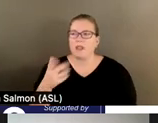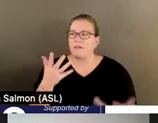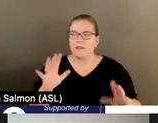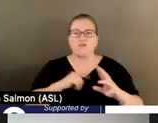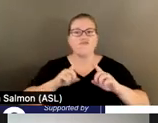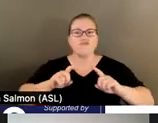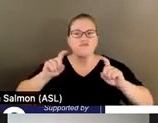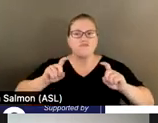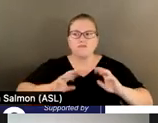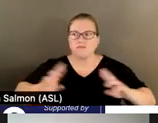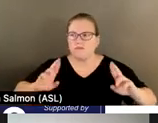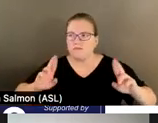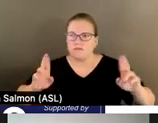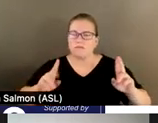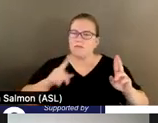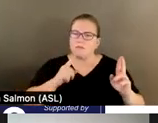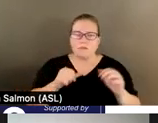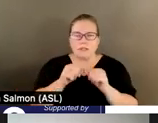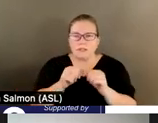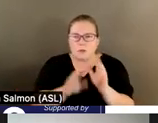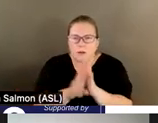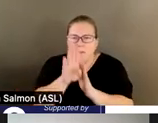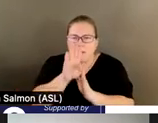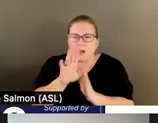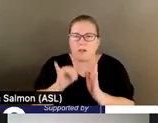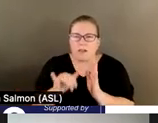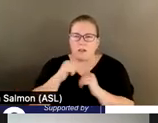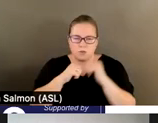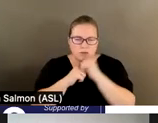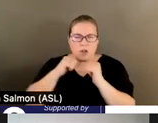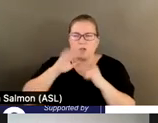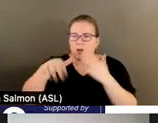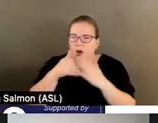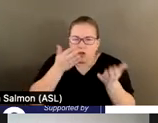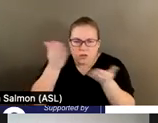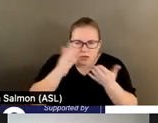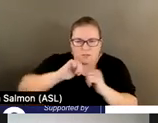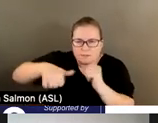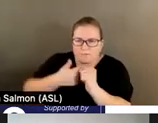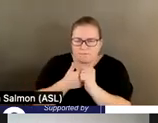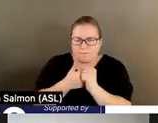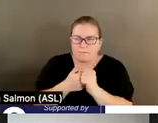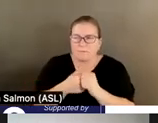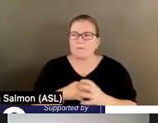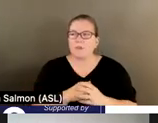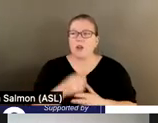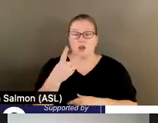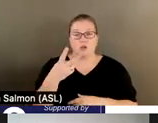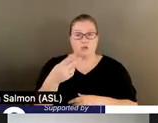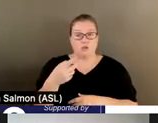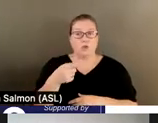readiness while continuing to build their infrastructure and provide the services expected. 2 of these providers